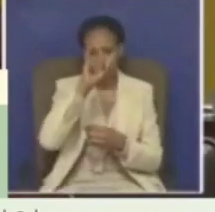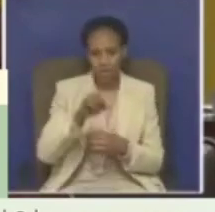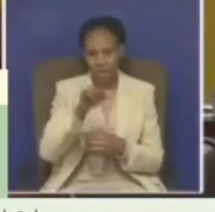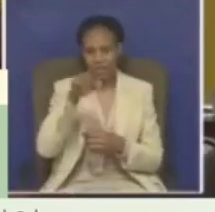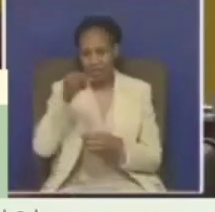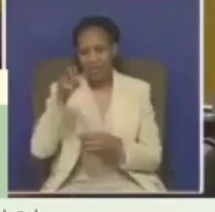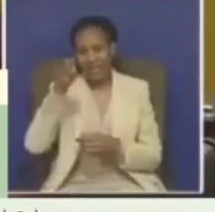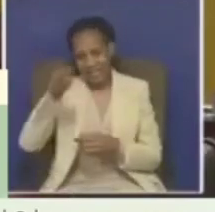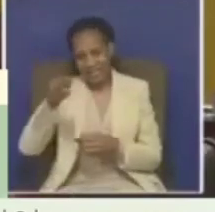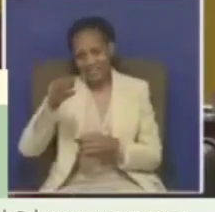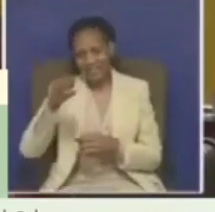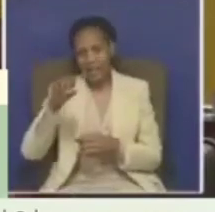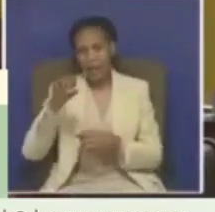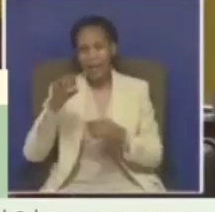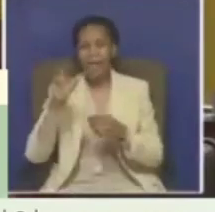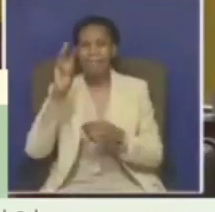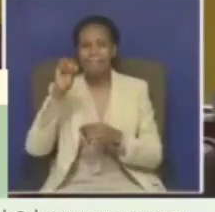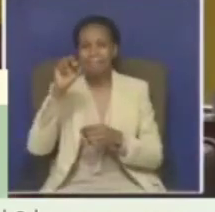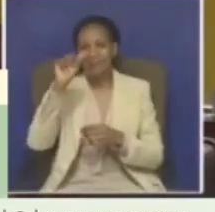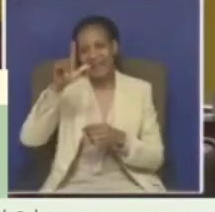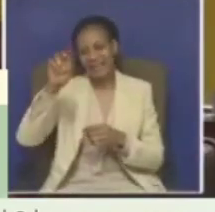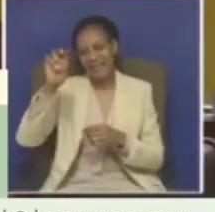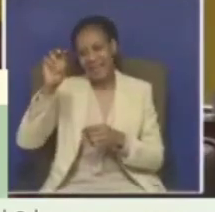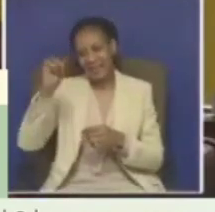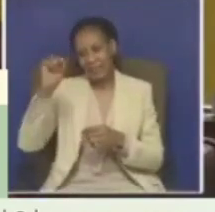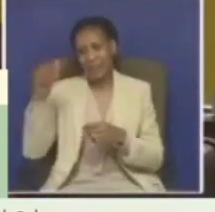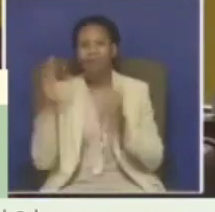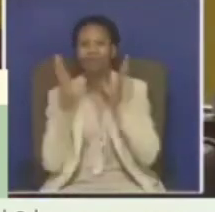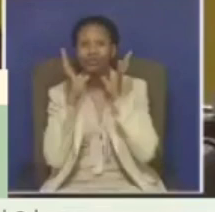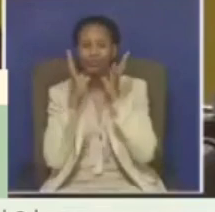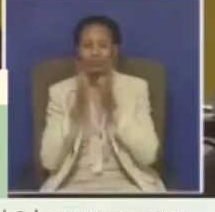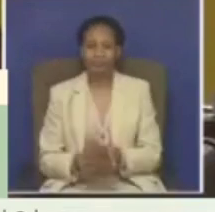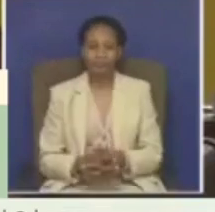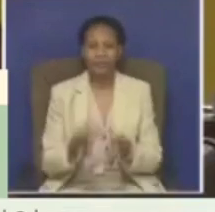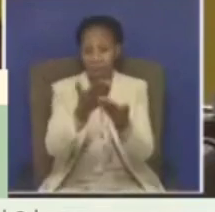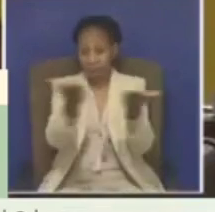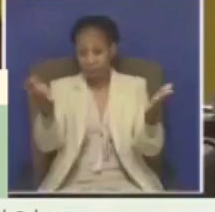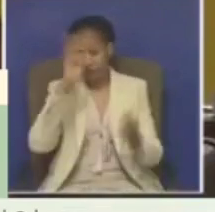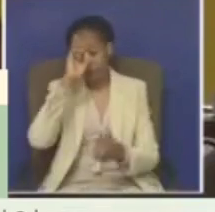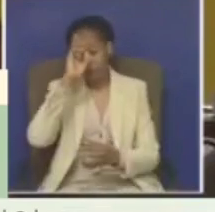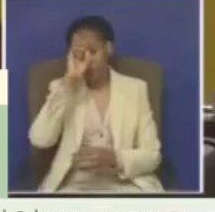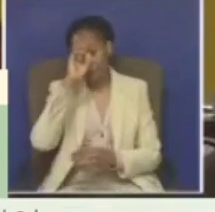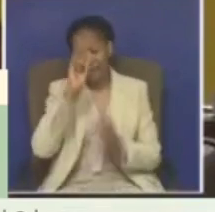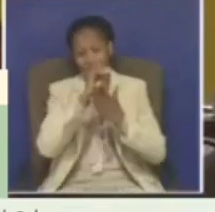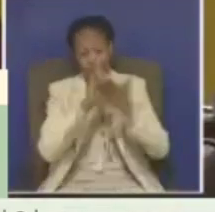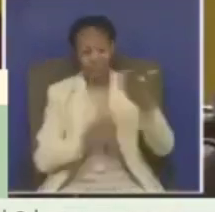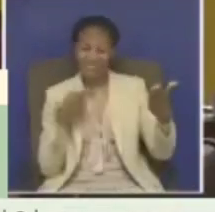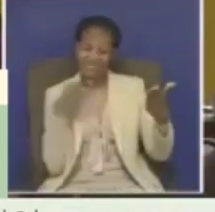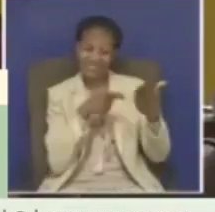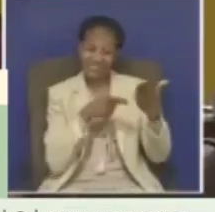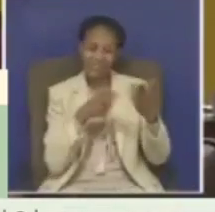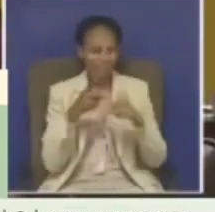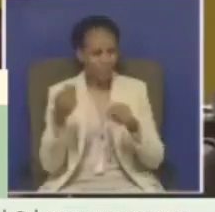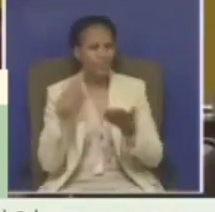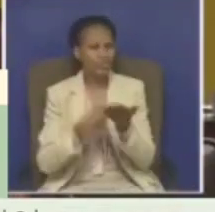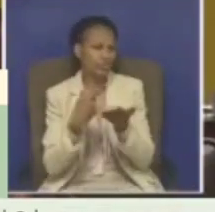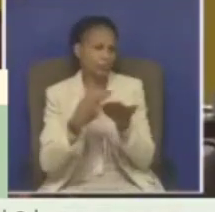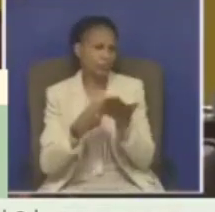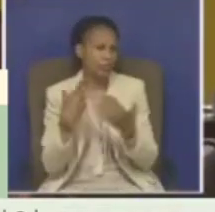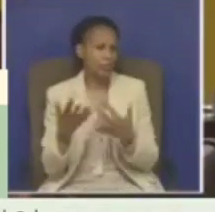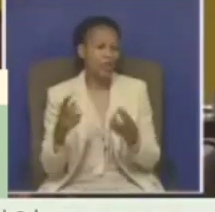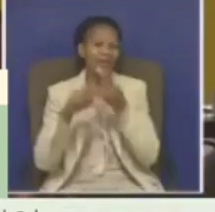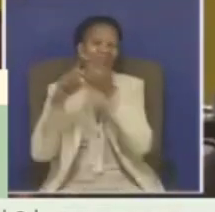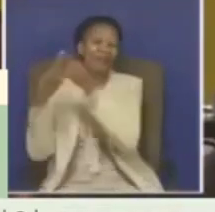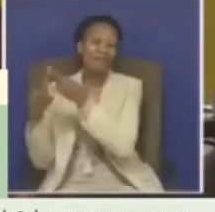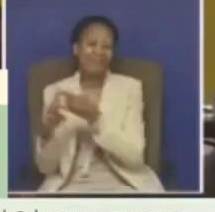Malema. Honorable members, I wish to remind you that this draft resolution was debated in a virtual